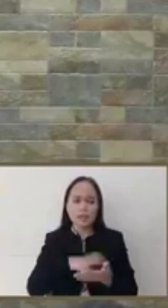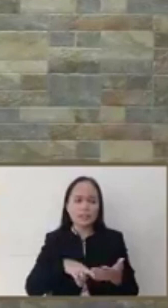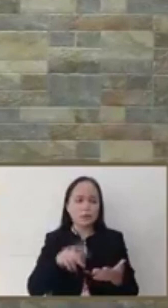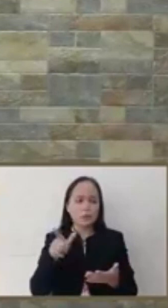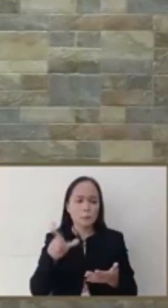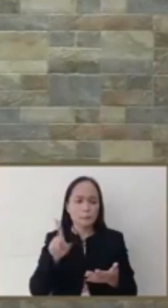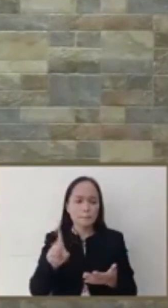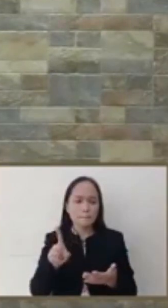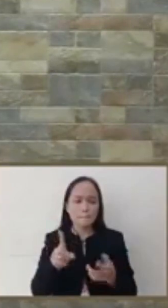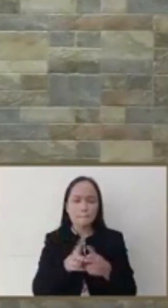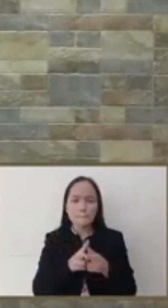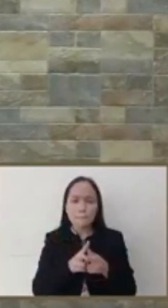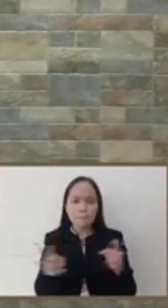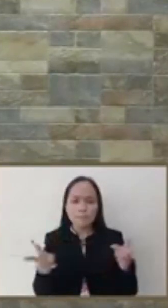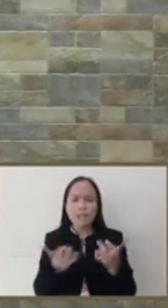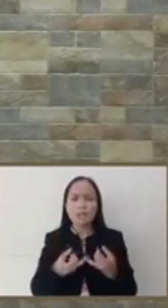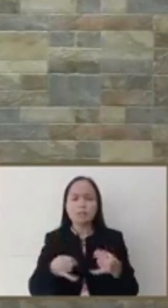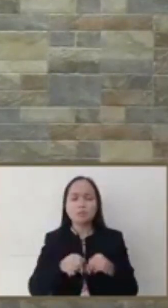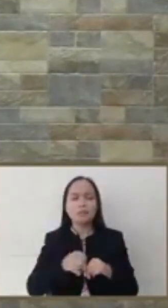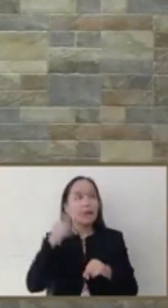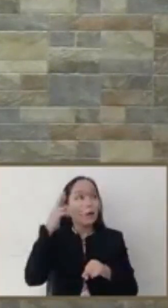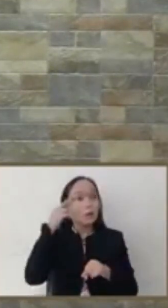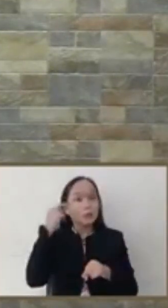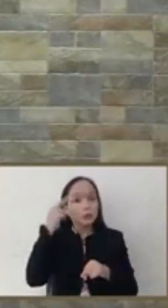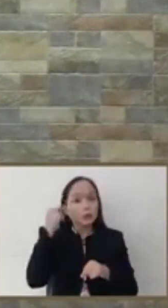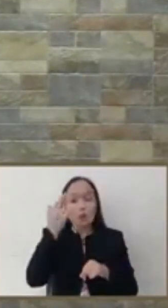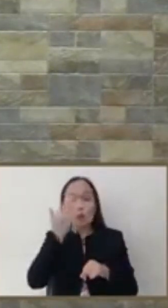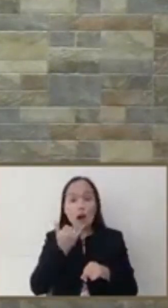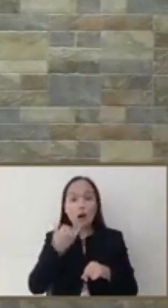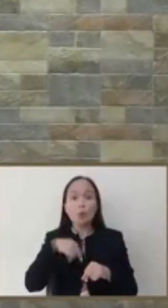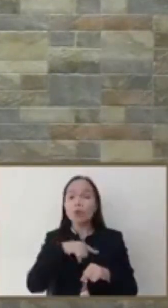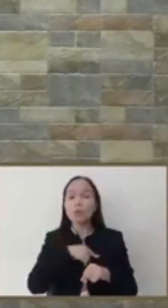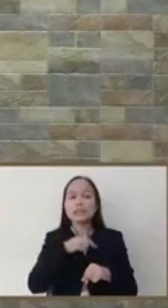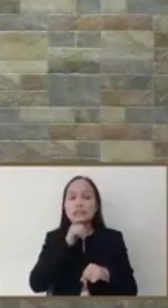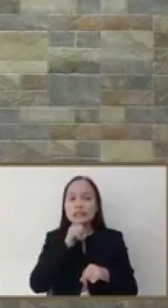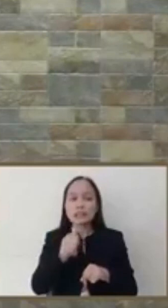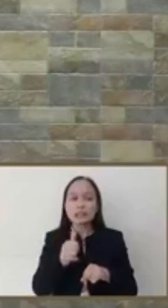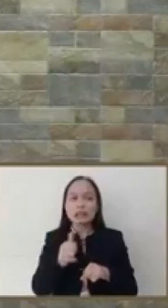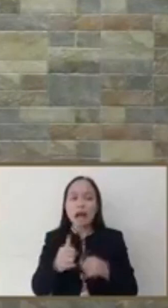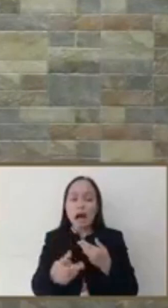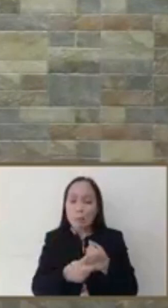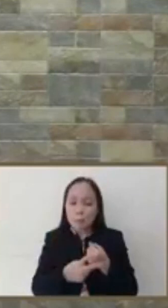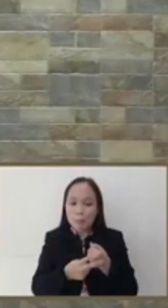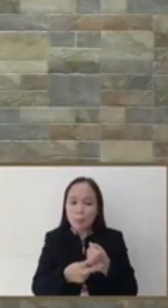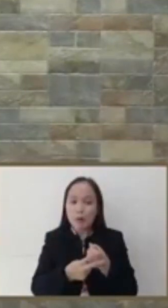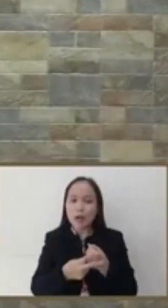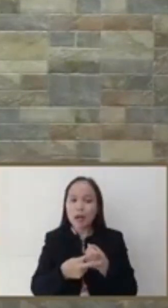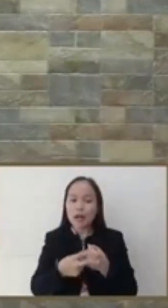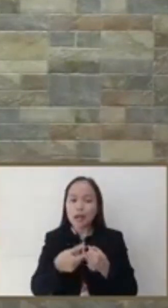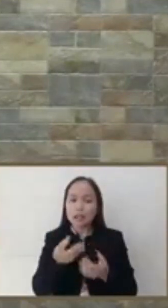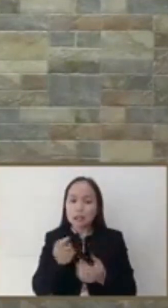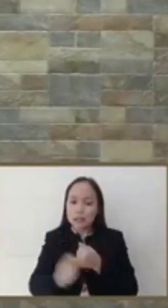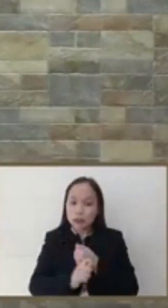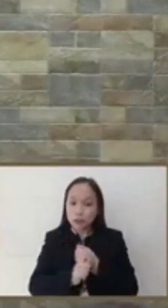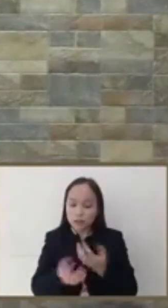21 is the most important reason why we should not lay up treasures upon earth, but